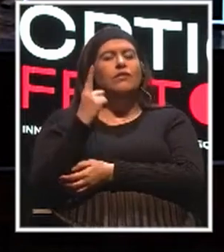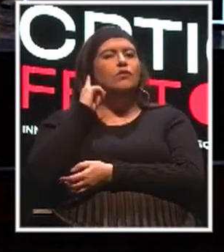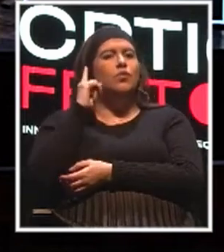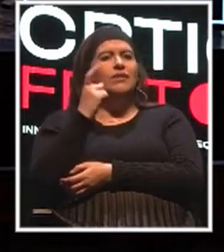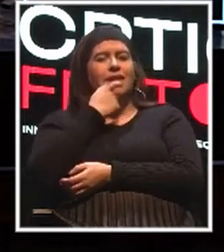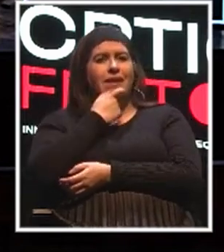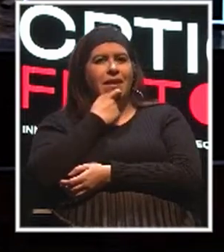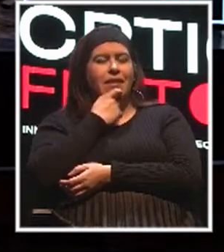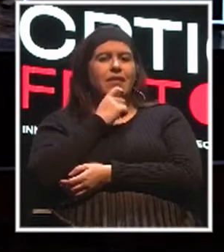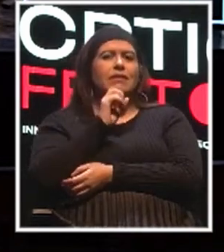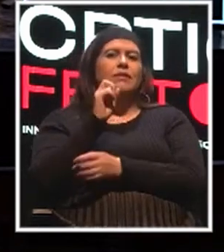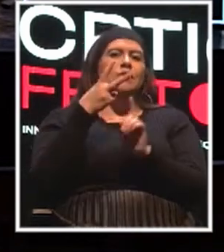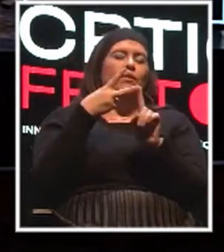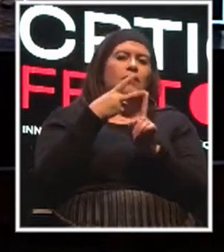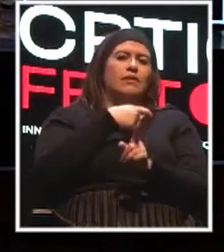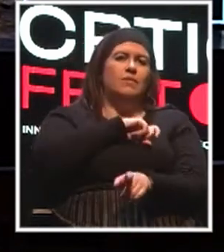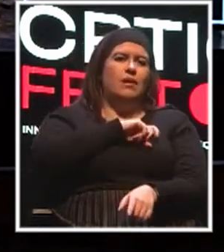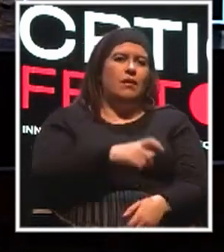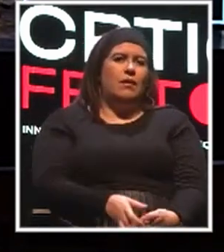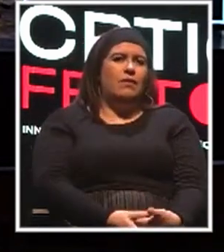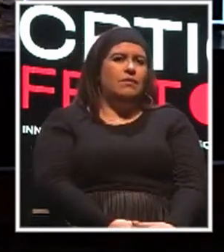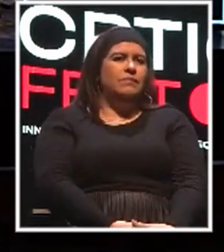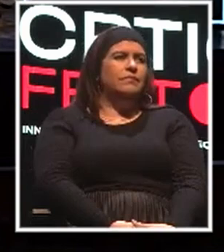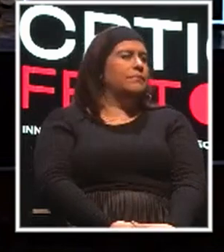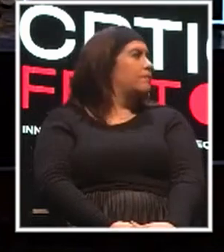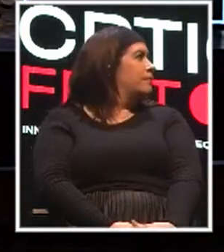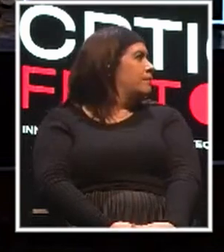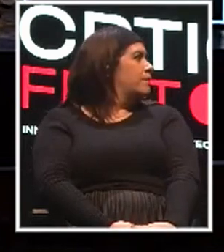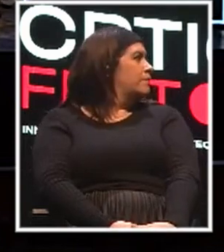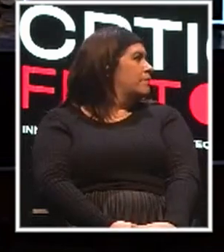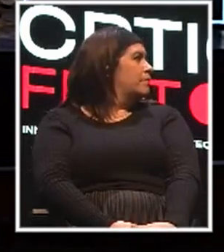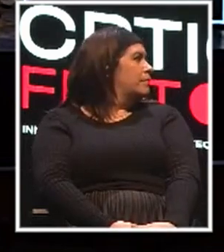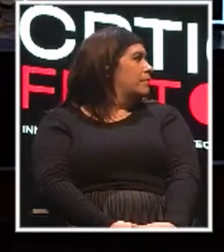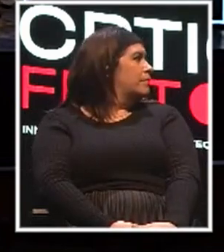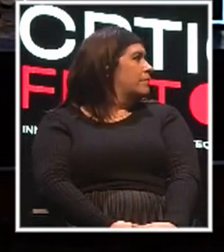is full. Awesome. Right now. I'm old, so I need that.